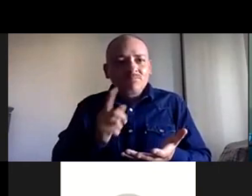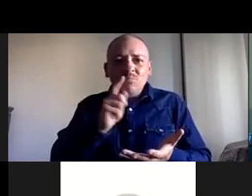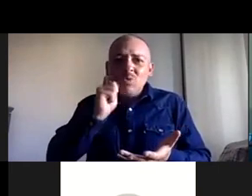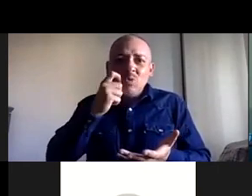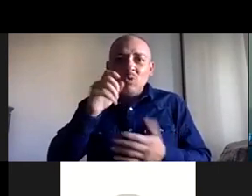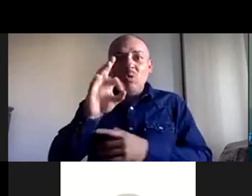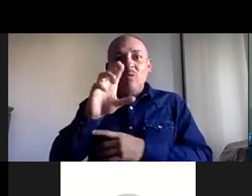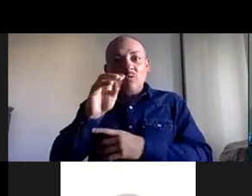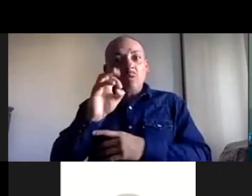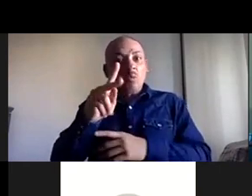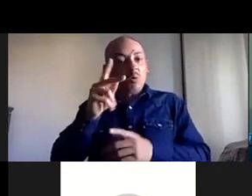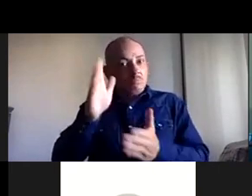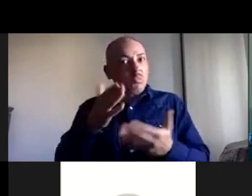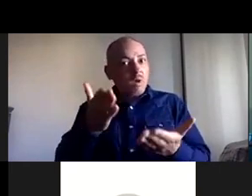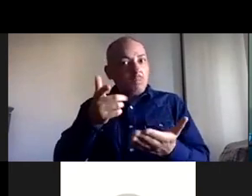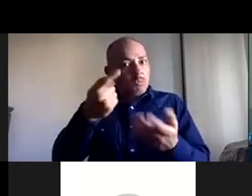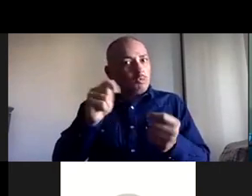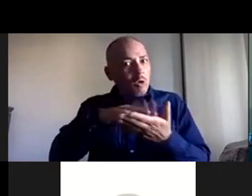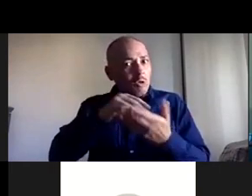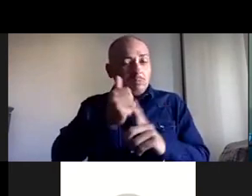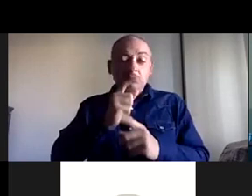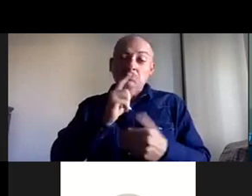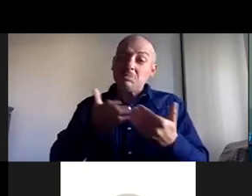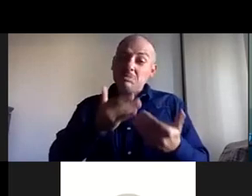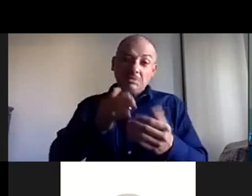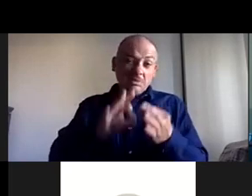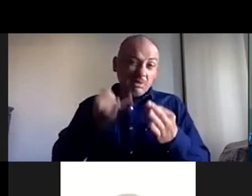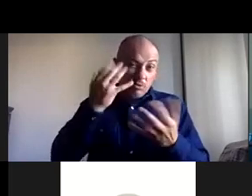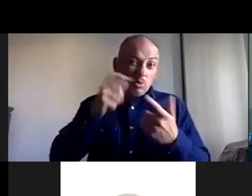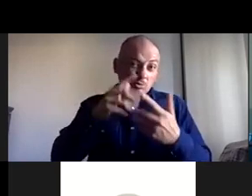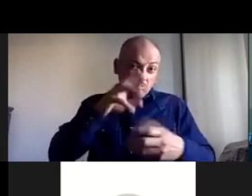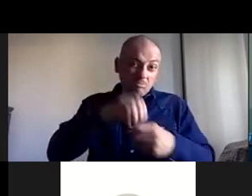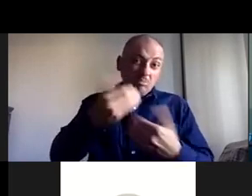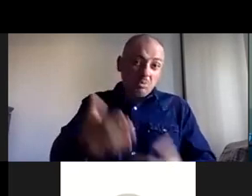framework that I would recommend you try to learn. It's pretty easy to learn if you want to get into it.